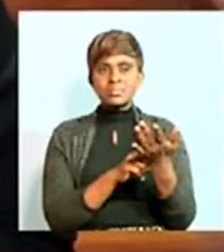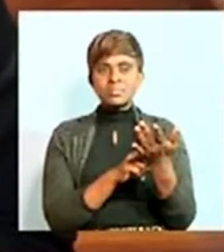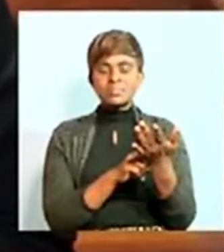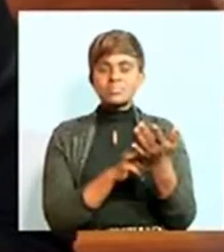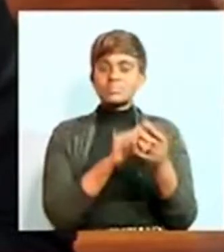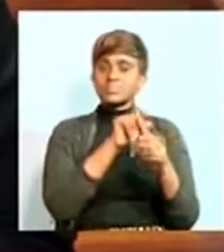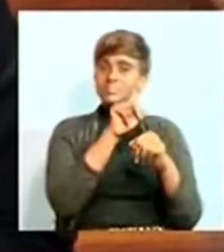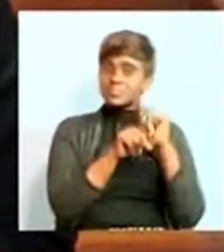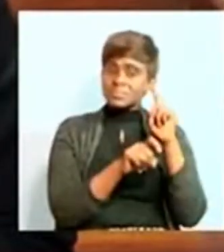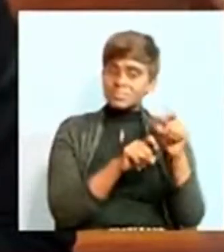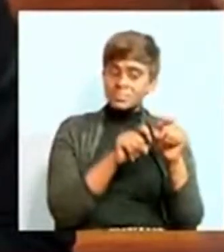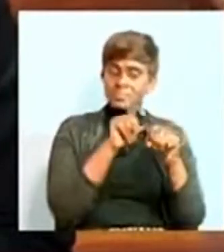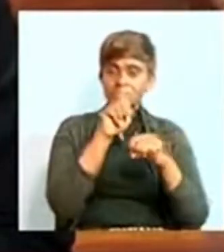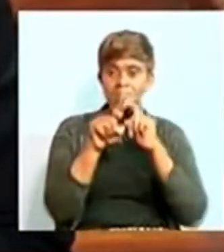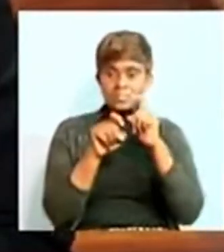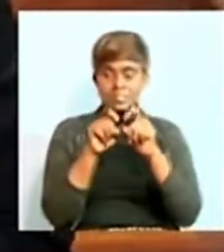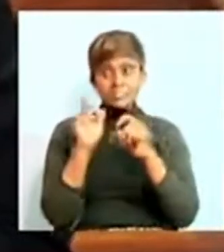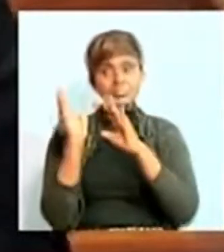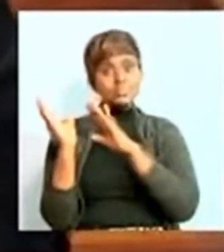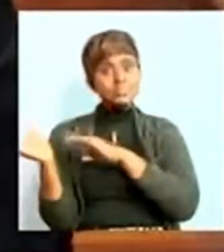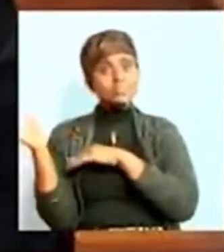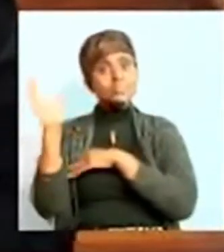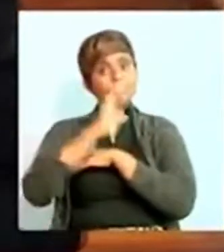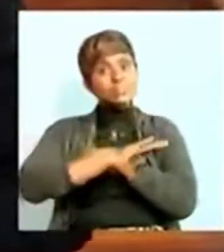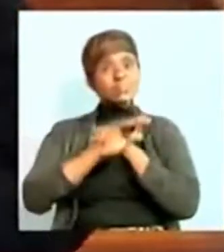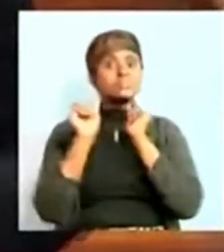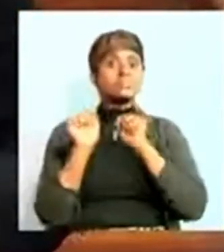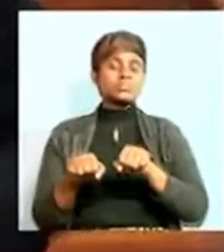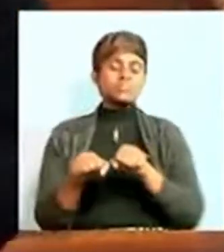query by query, we'll be here the whole day.